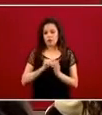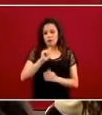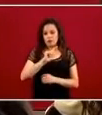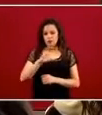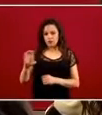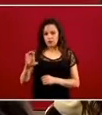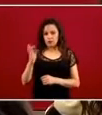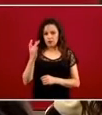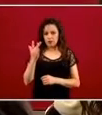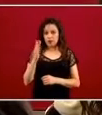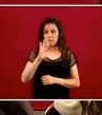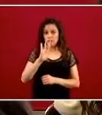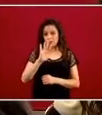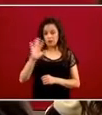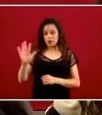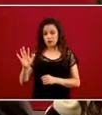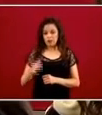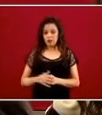34,000, around